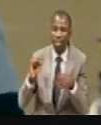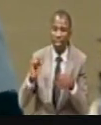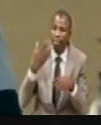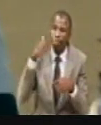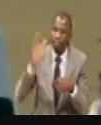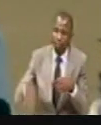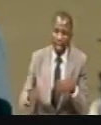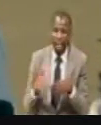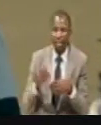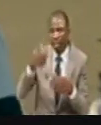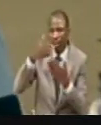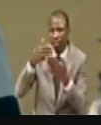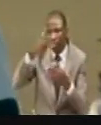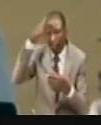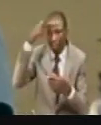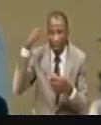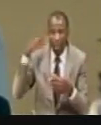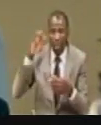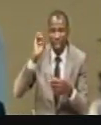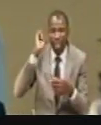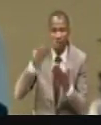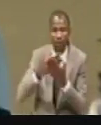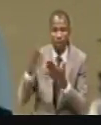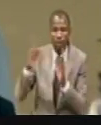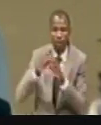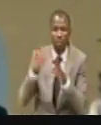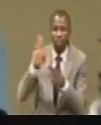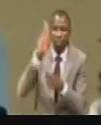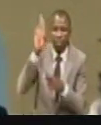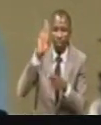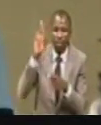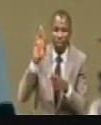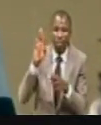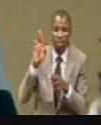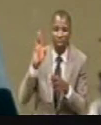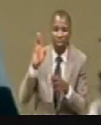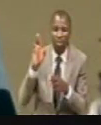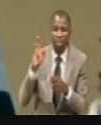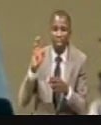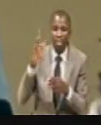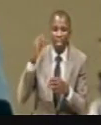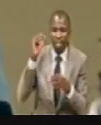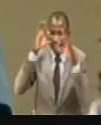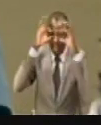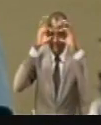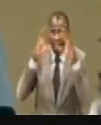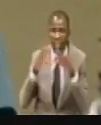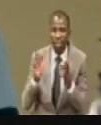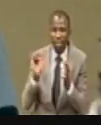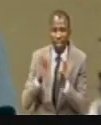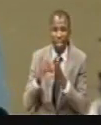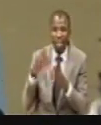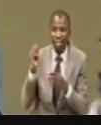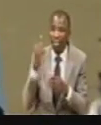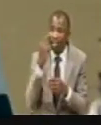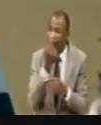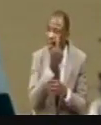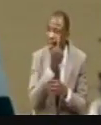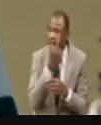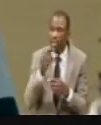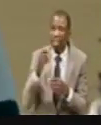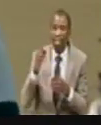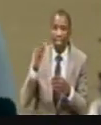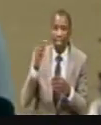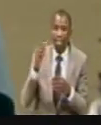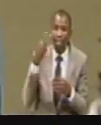that my eyes has deteriorated because I did not use the glass they gave me before. I said, what will I do? He said, he's going to give me